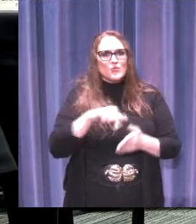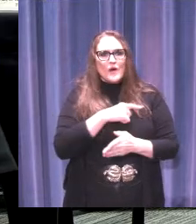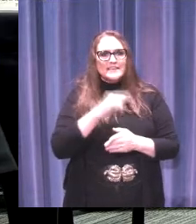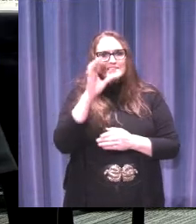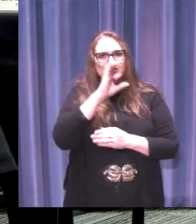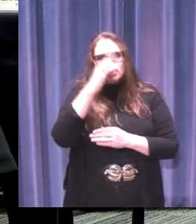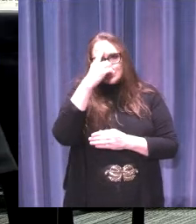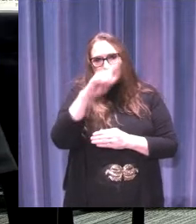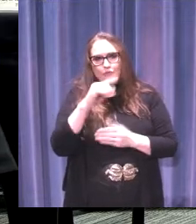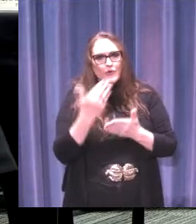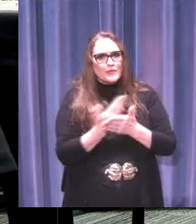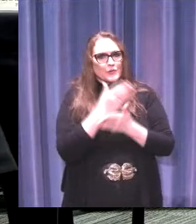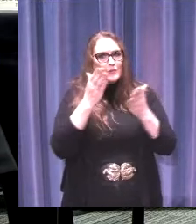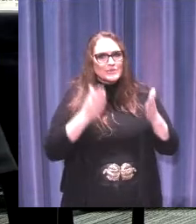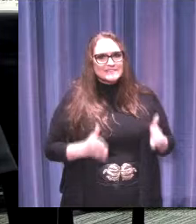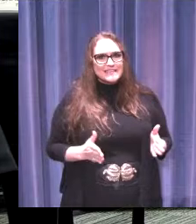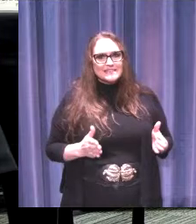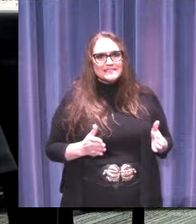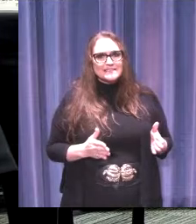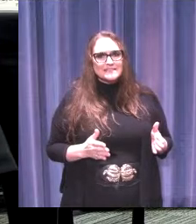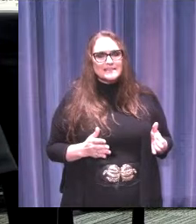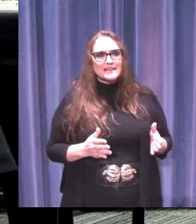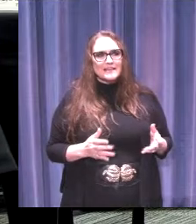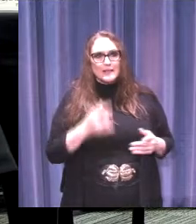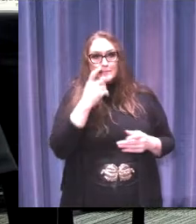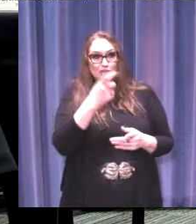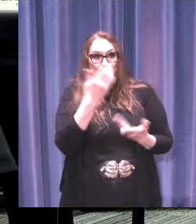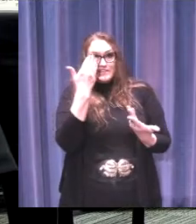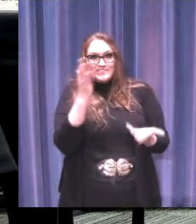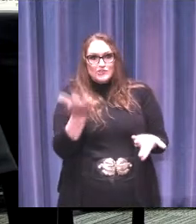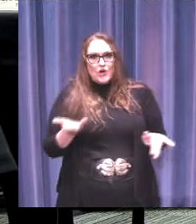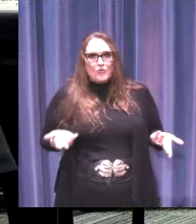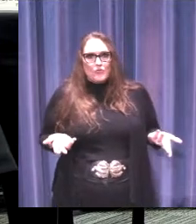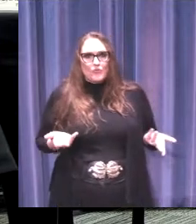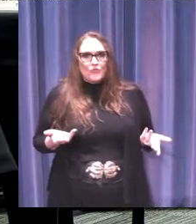search for the new person because she doesn't know.